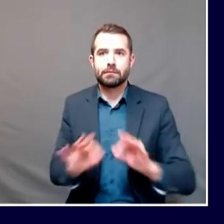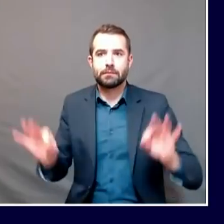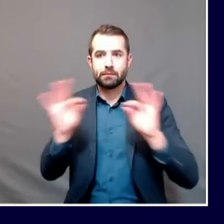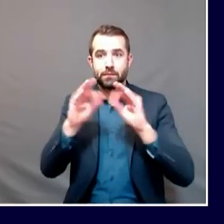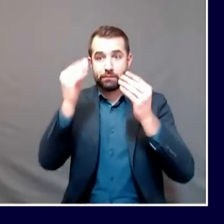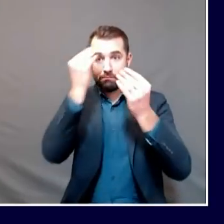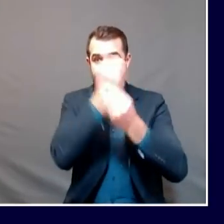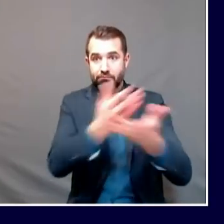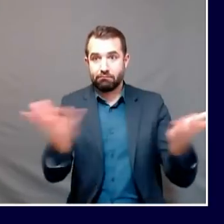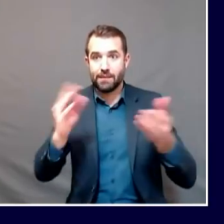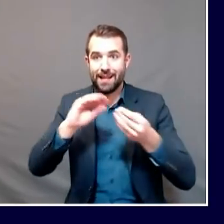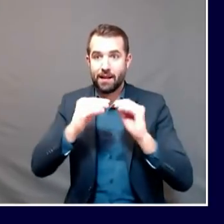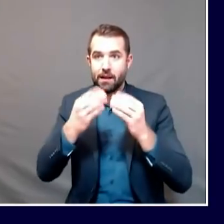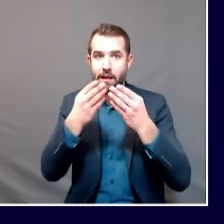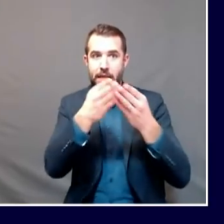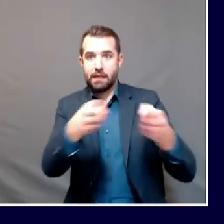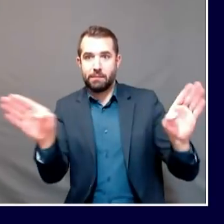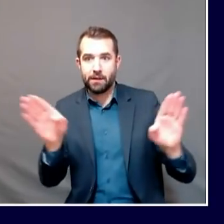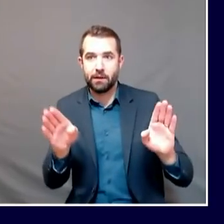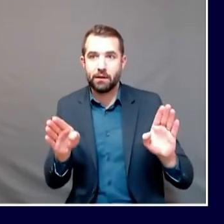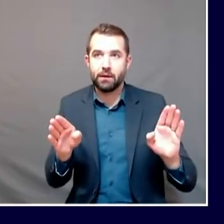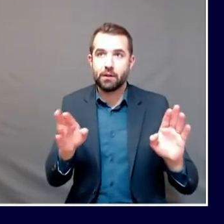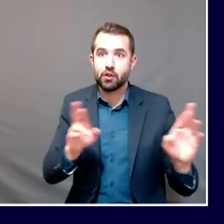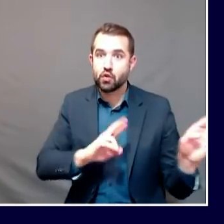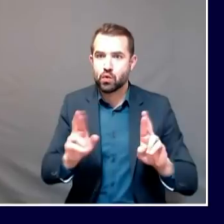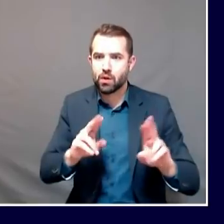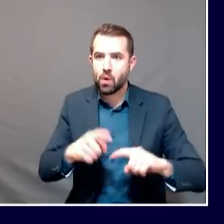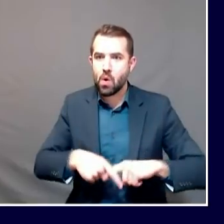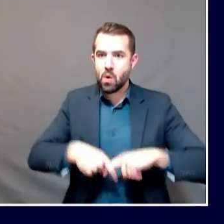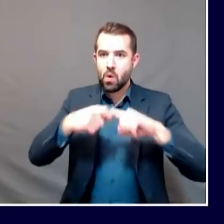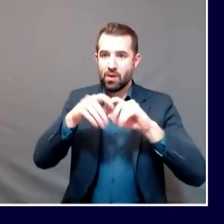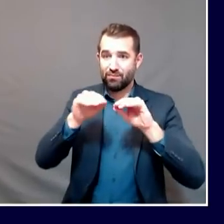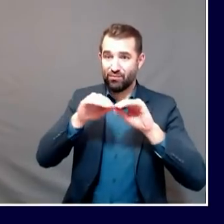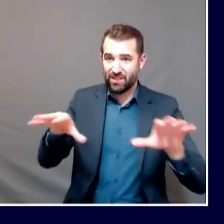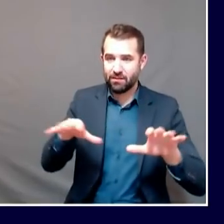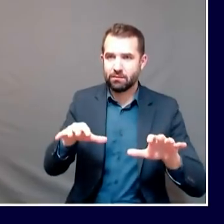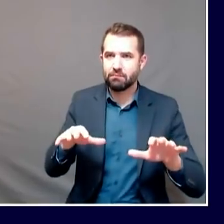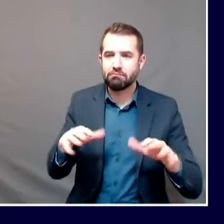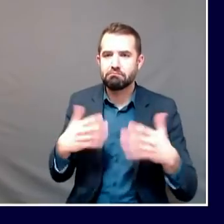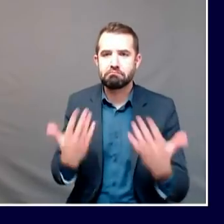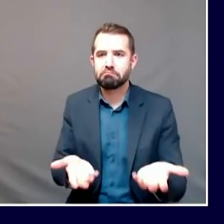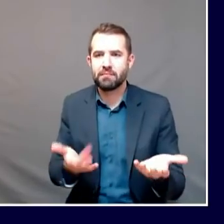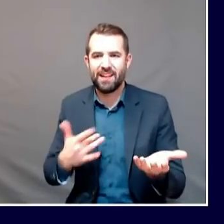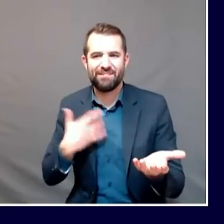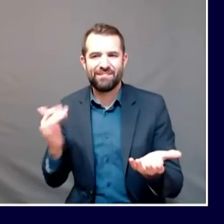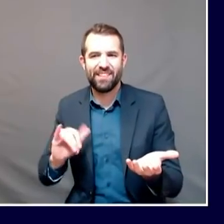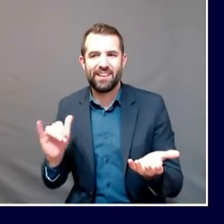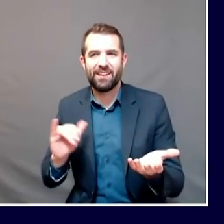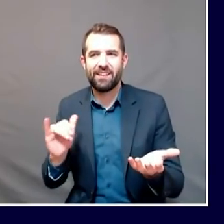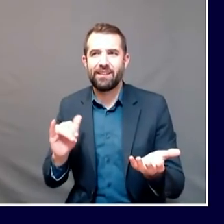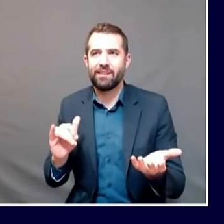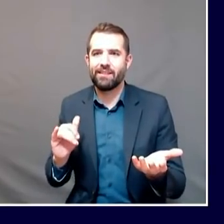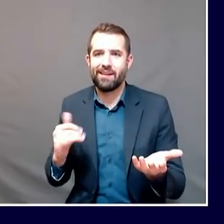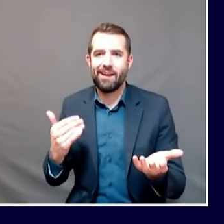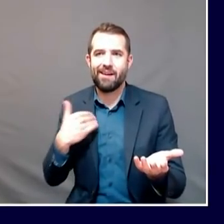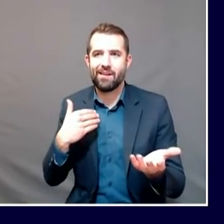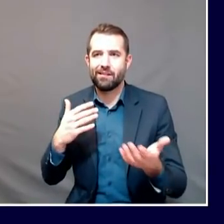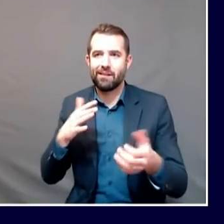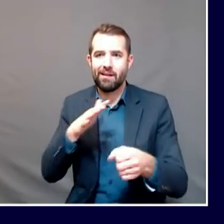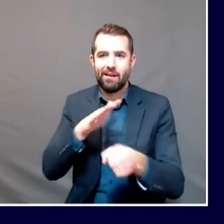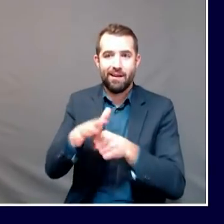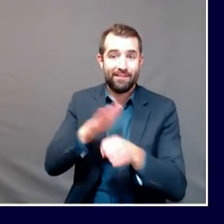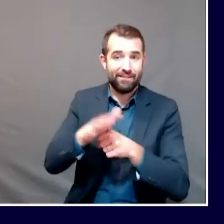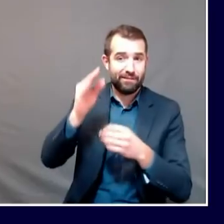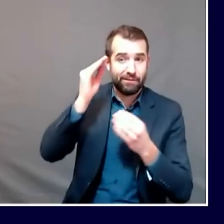to halt the spread, but I don't think that we have really good information yet about whether or not this